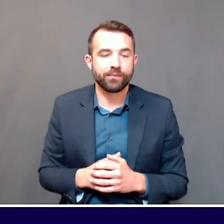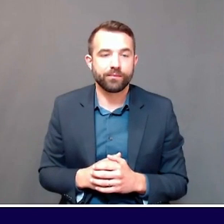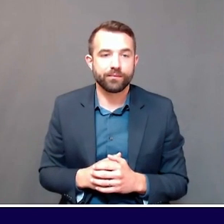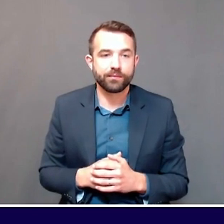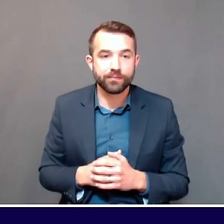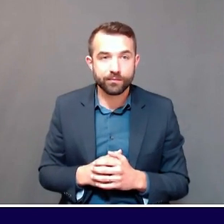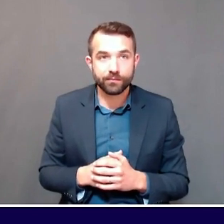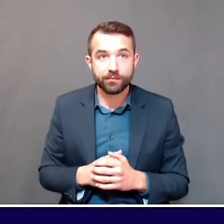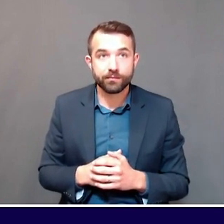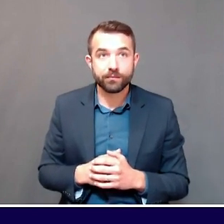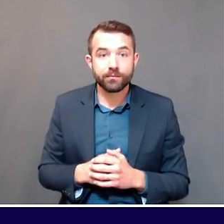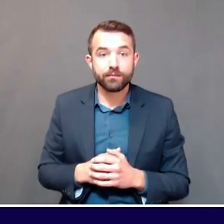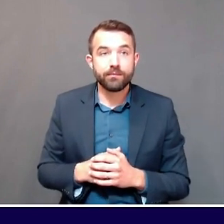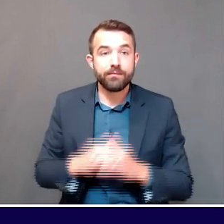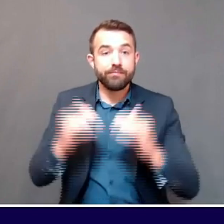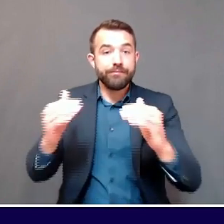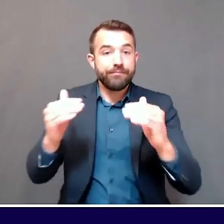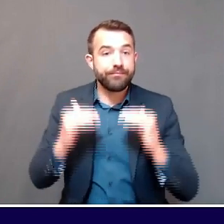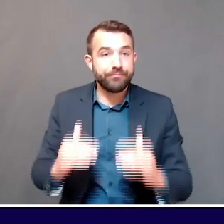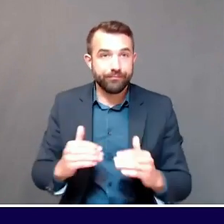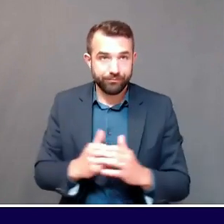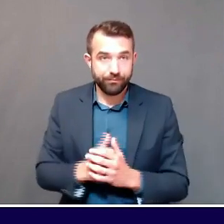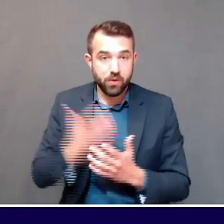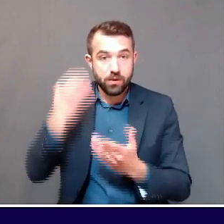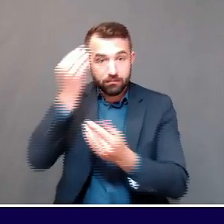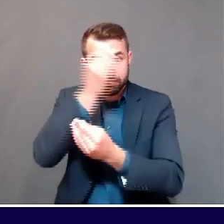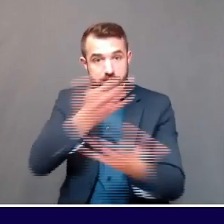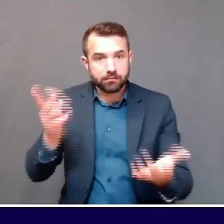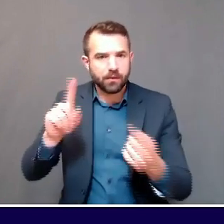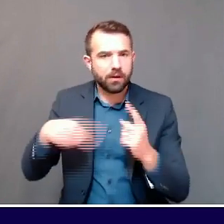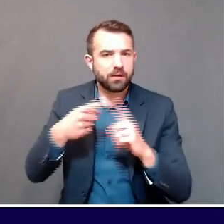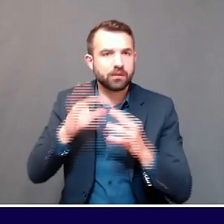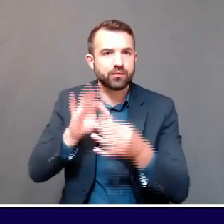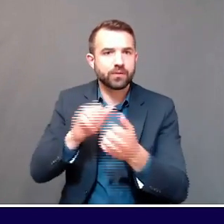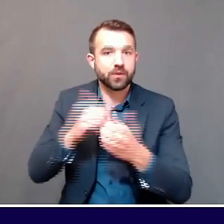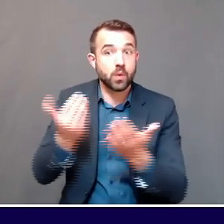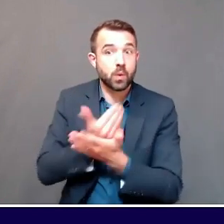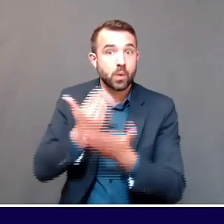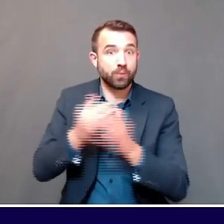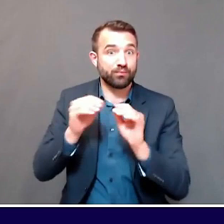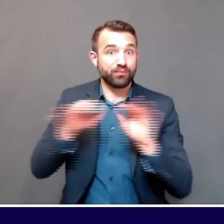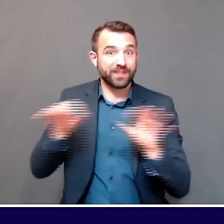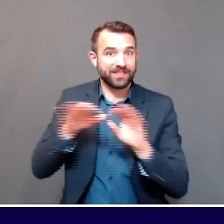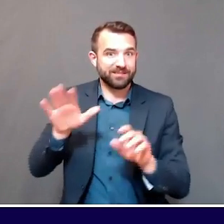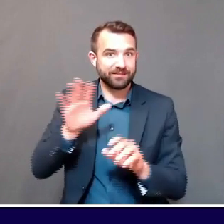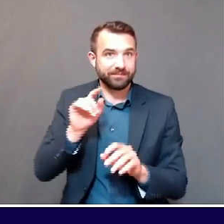I'd like next to provide an update on a new outbreak that Maine CDC is investigating.